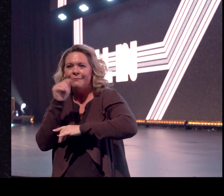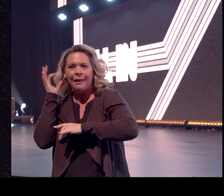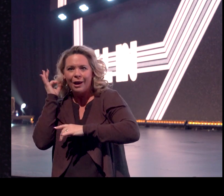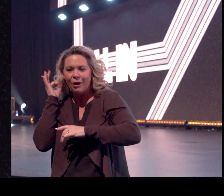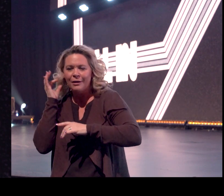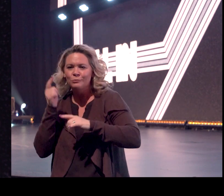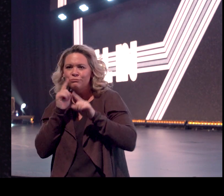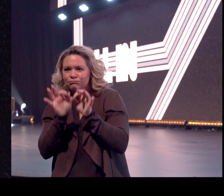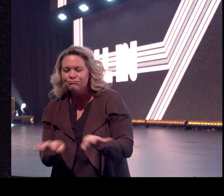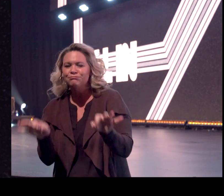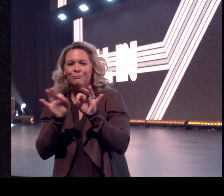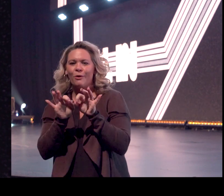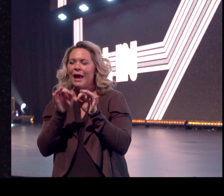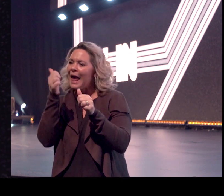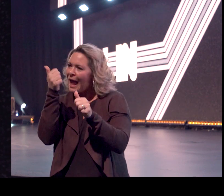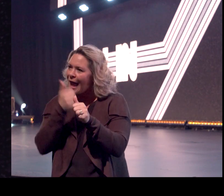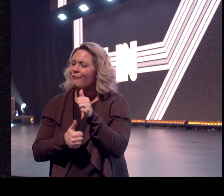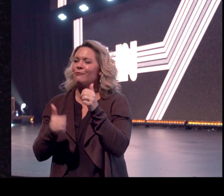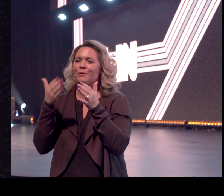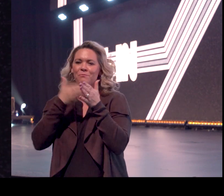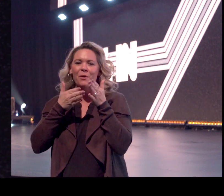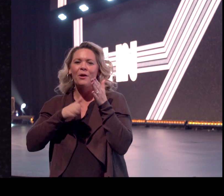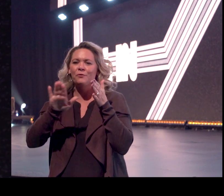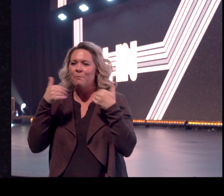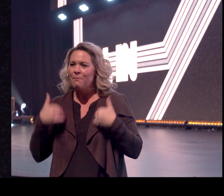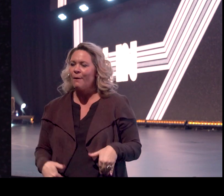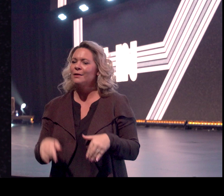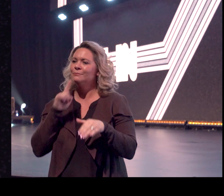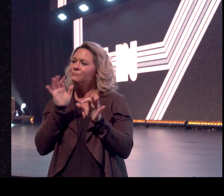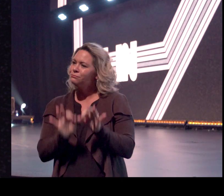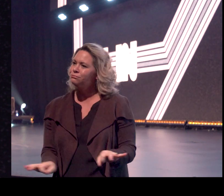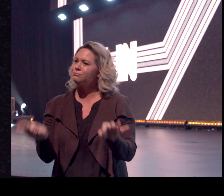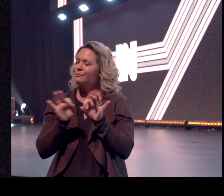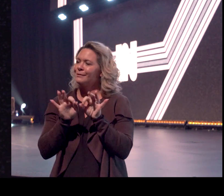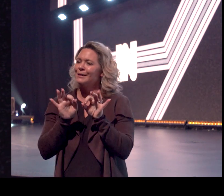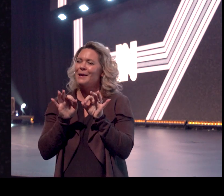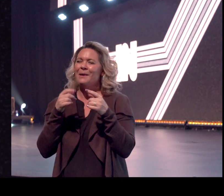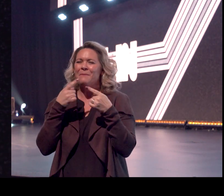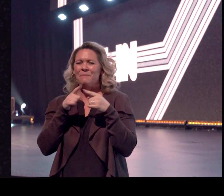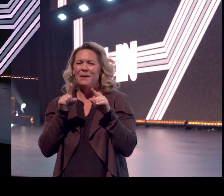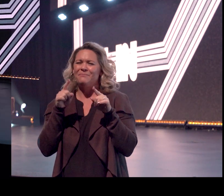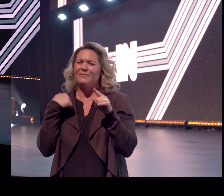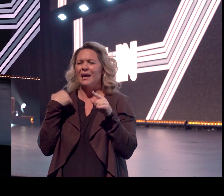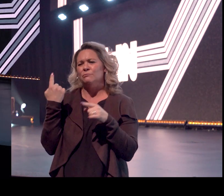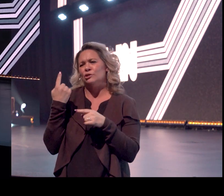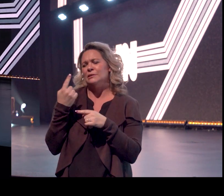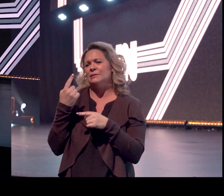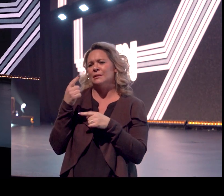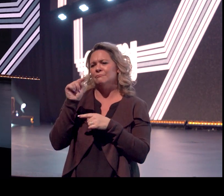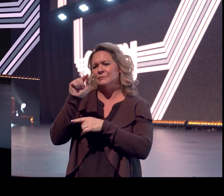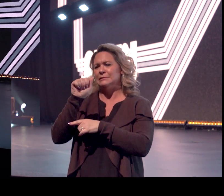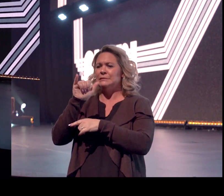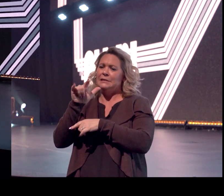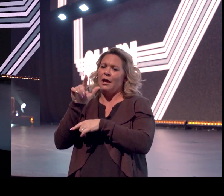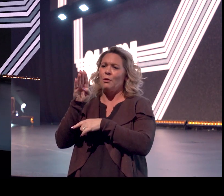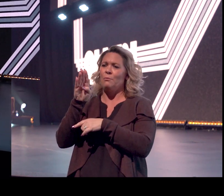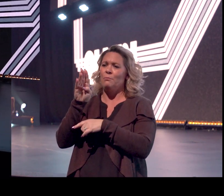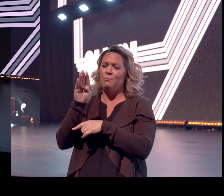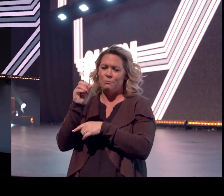function. Like, it actually still matters. Every part of the body matters. Some of you are like, well, I'm just the